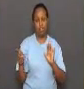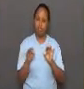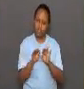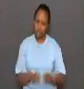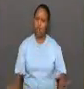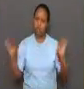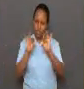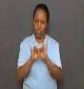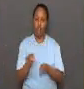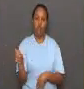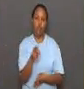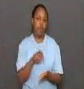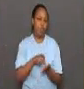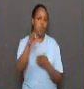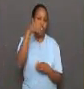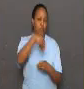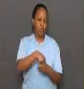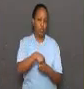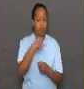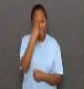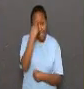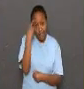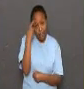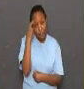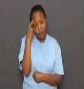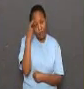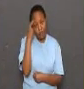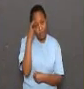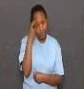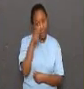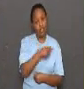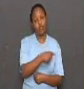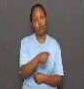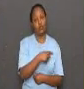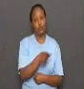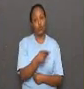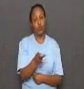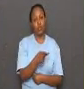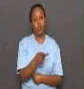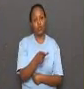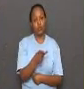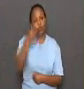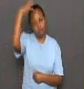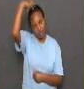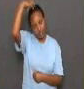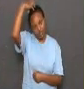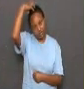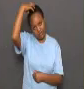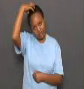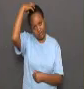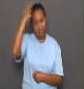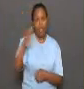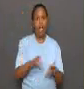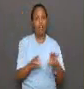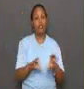transparency are essential within a democracy because they ensure that the government